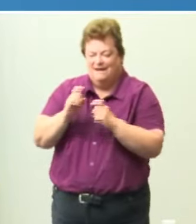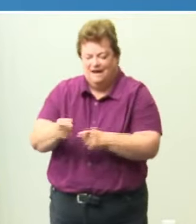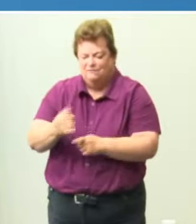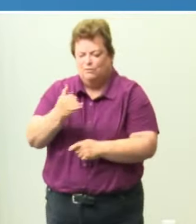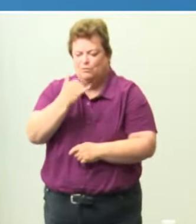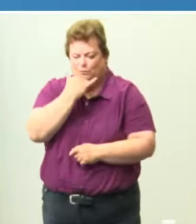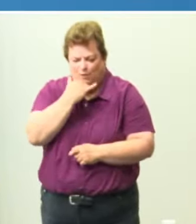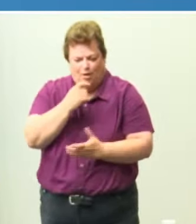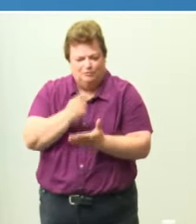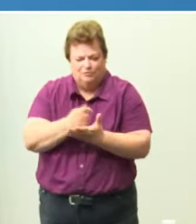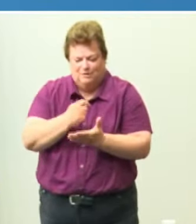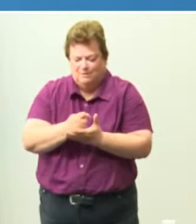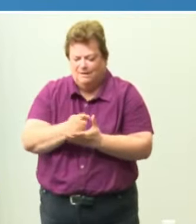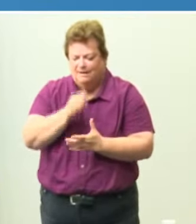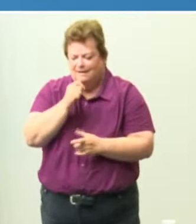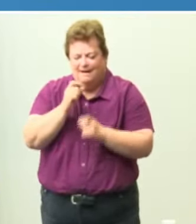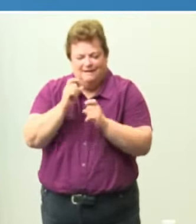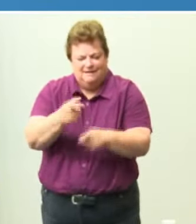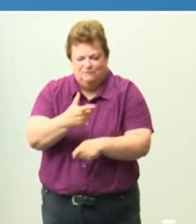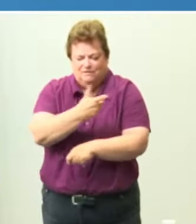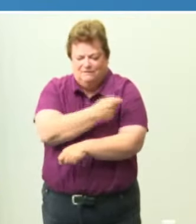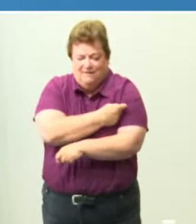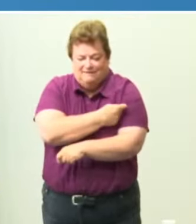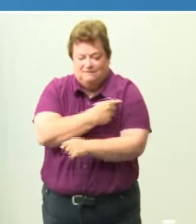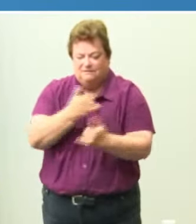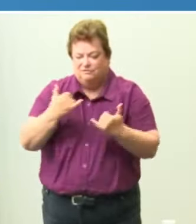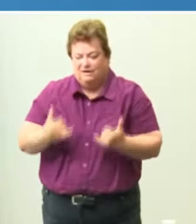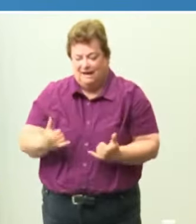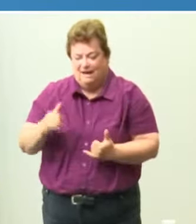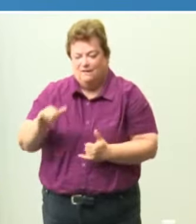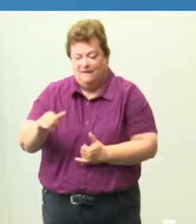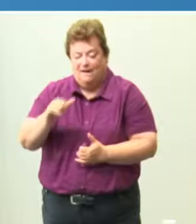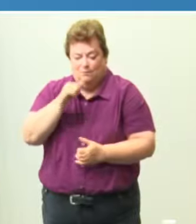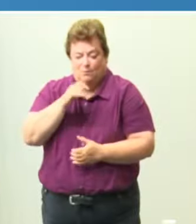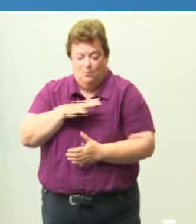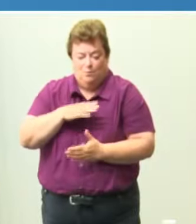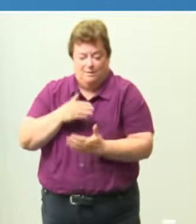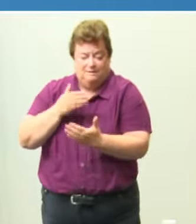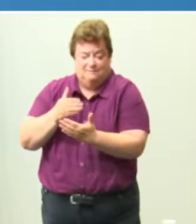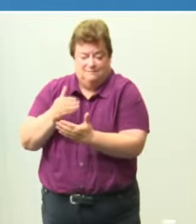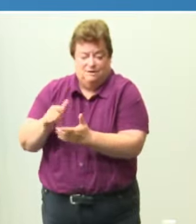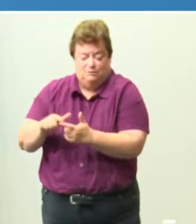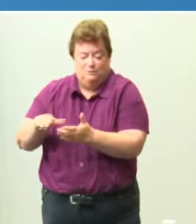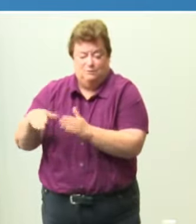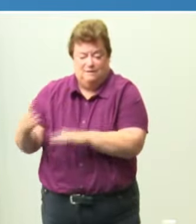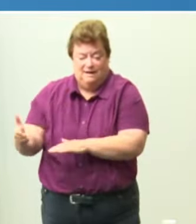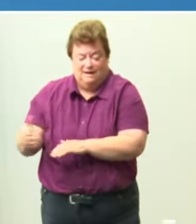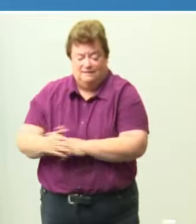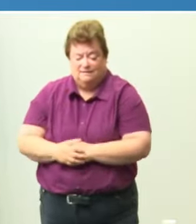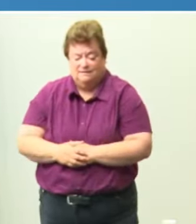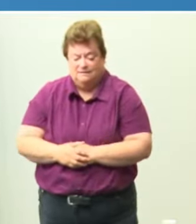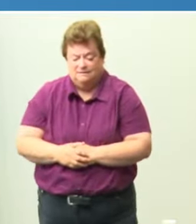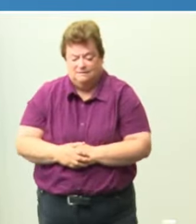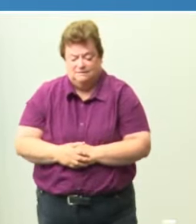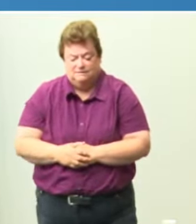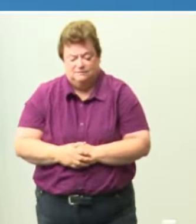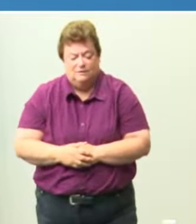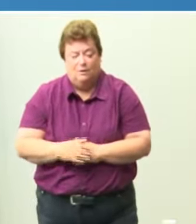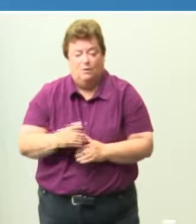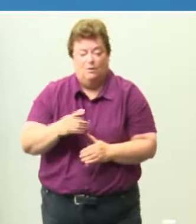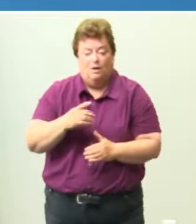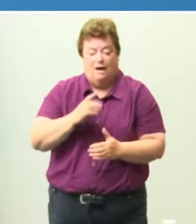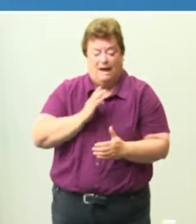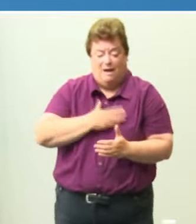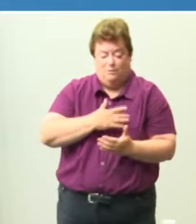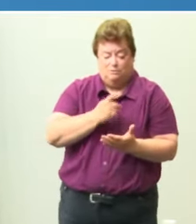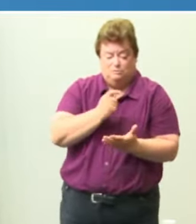treatment, not vaccinated, and here this young woman is on death's doorstep. And so none of these treatments that we have are as